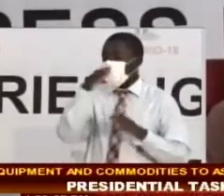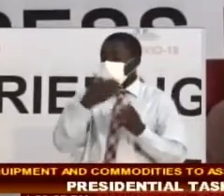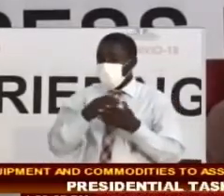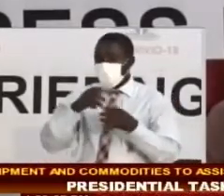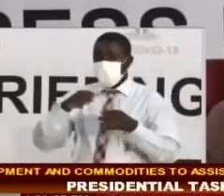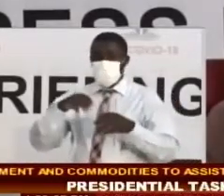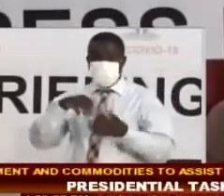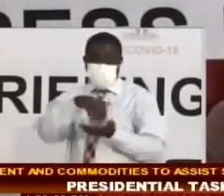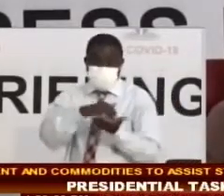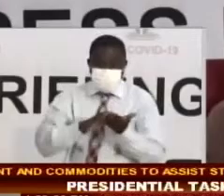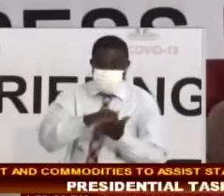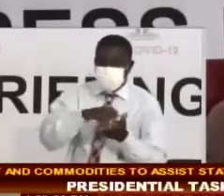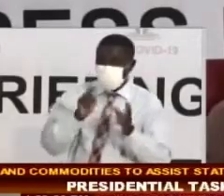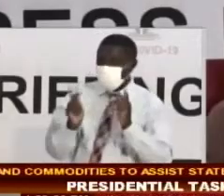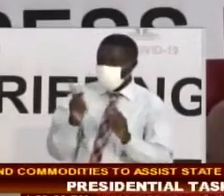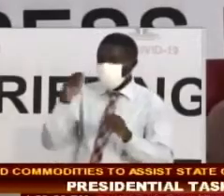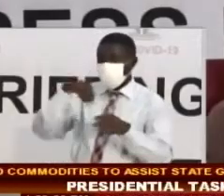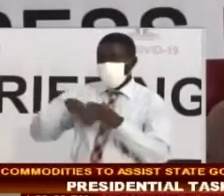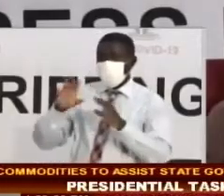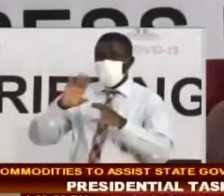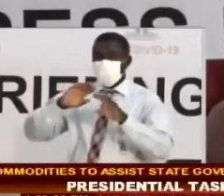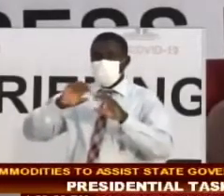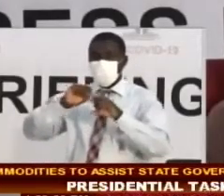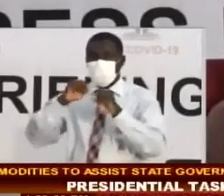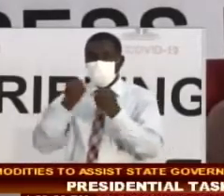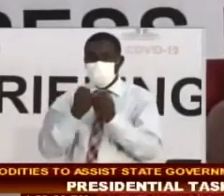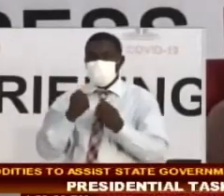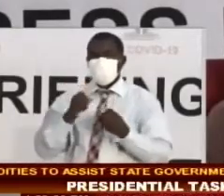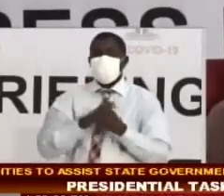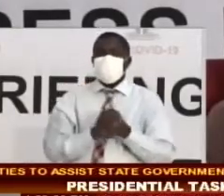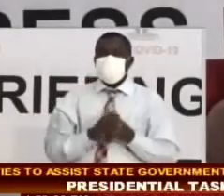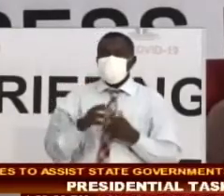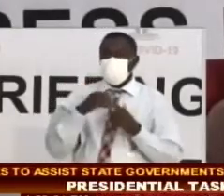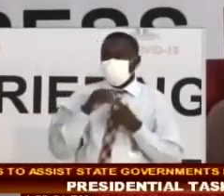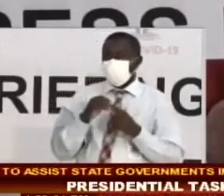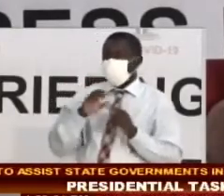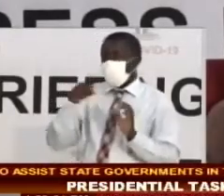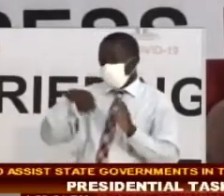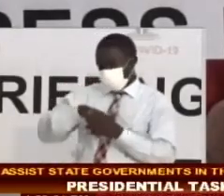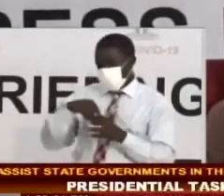society are taken care of, especially in these difficult times.